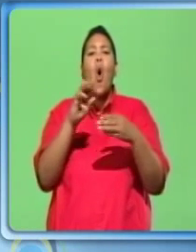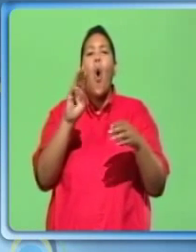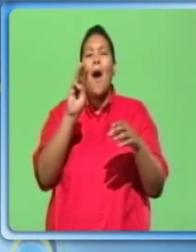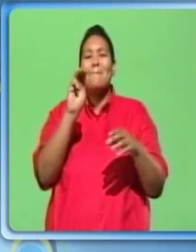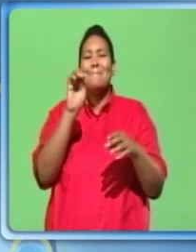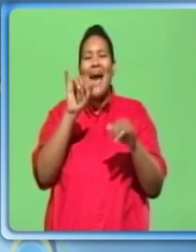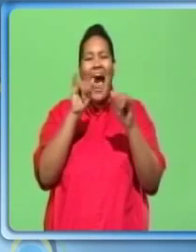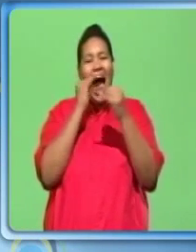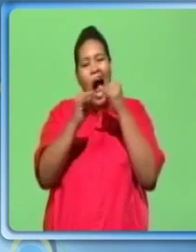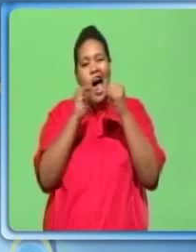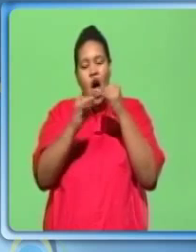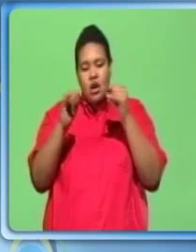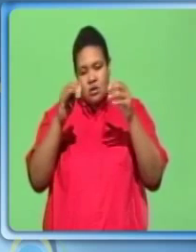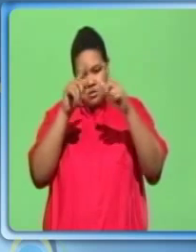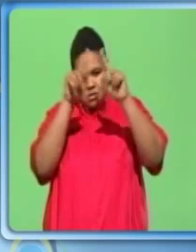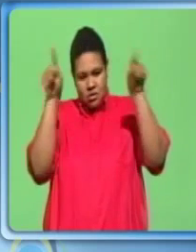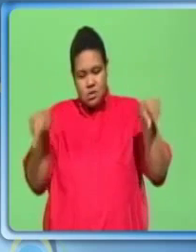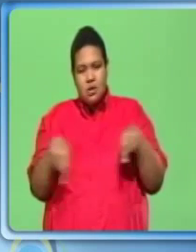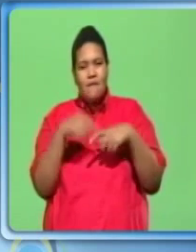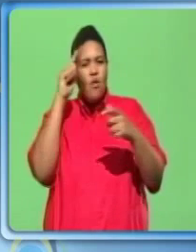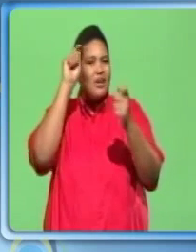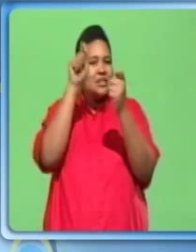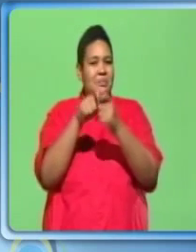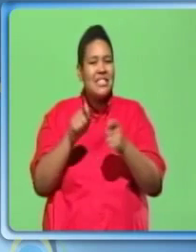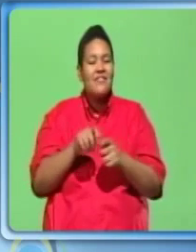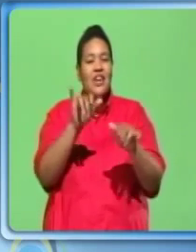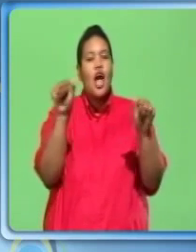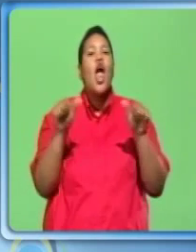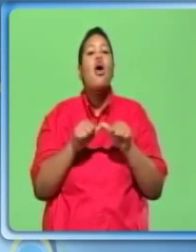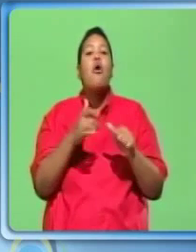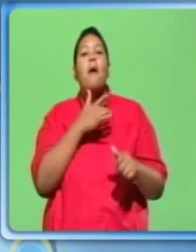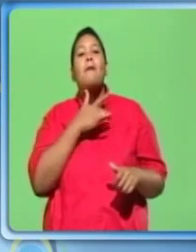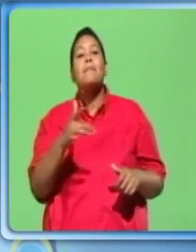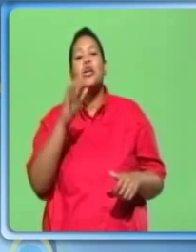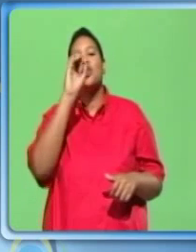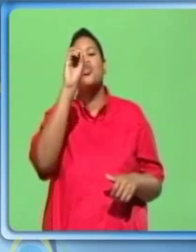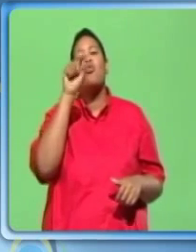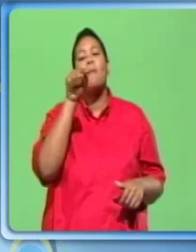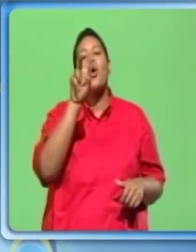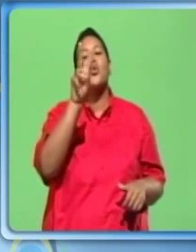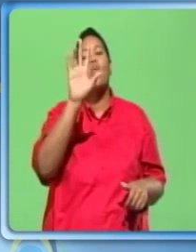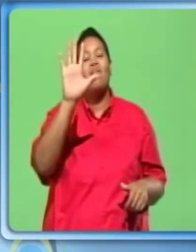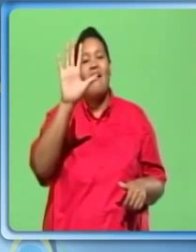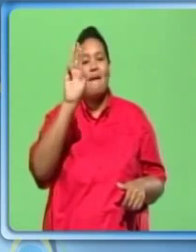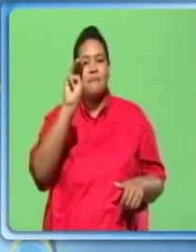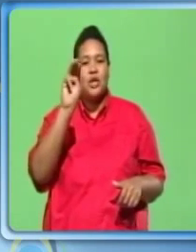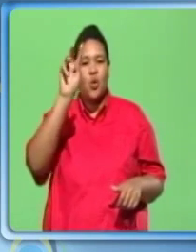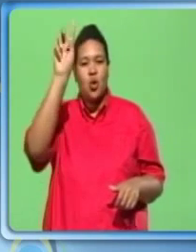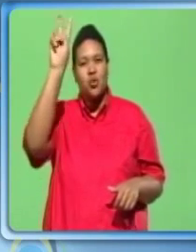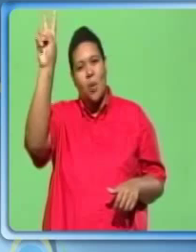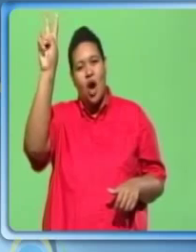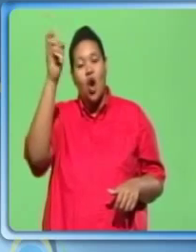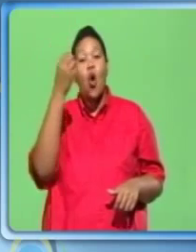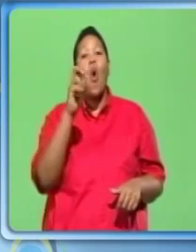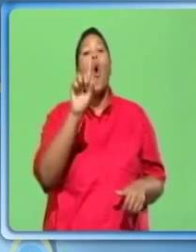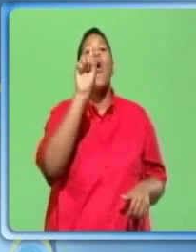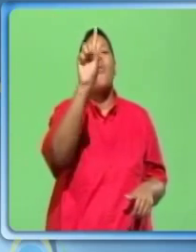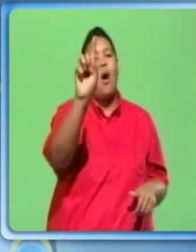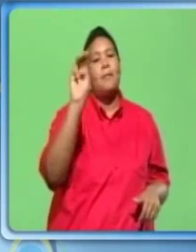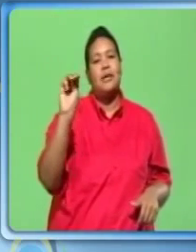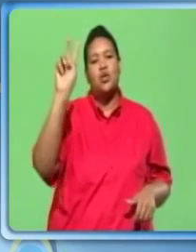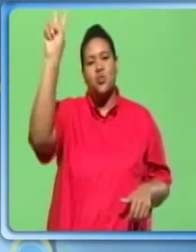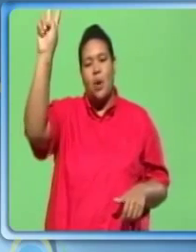frame of a specific area, usually 0.25 meters squared or 1 meter